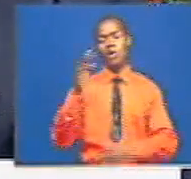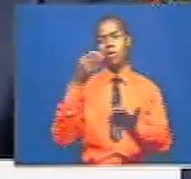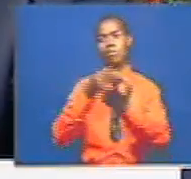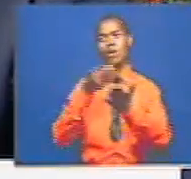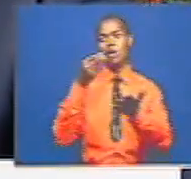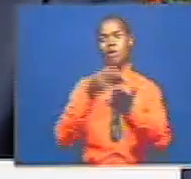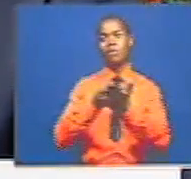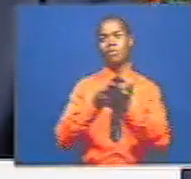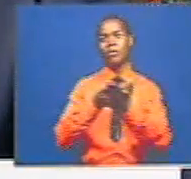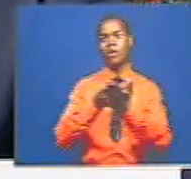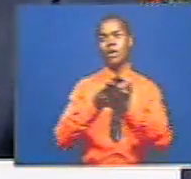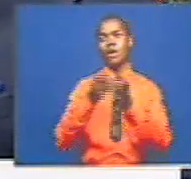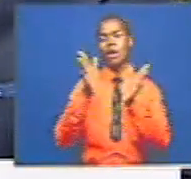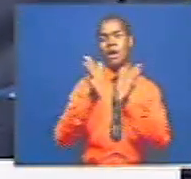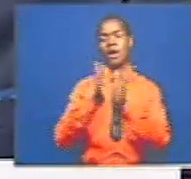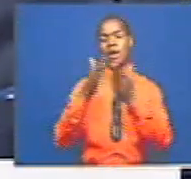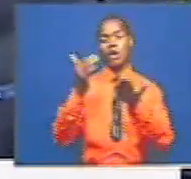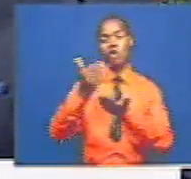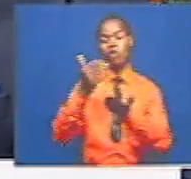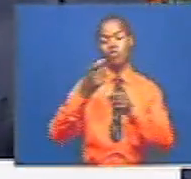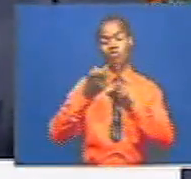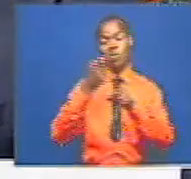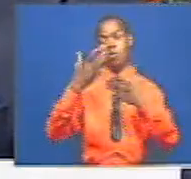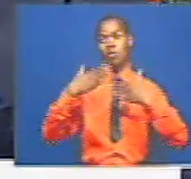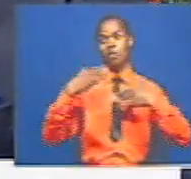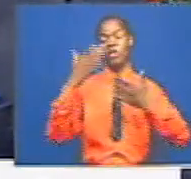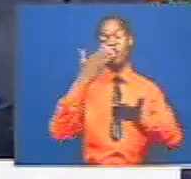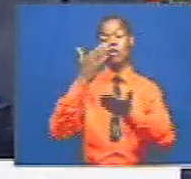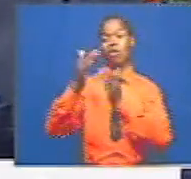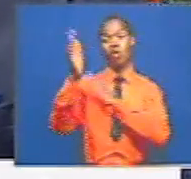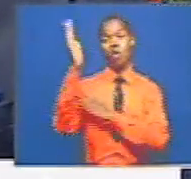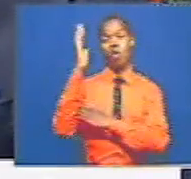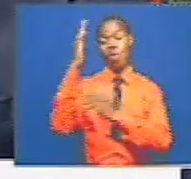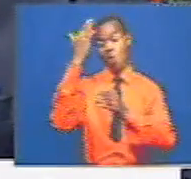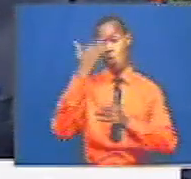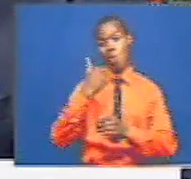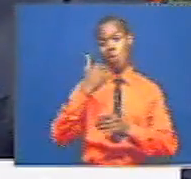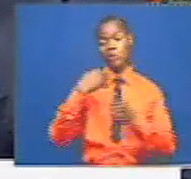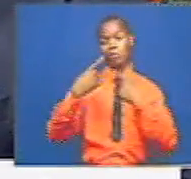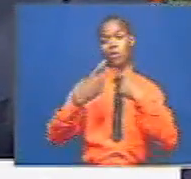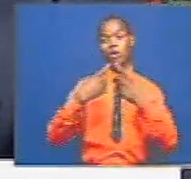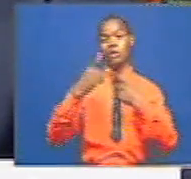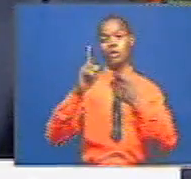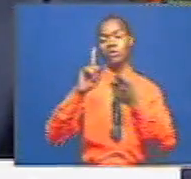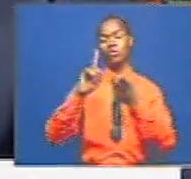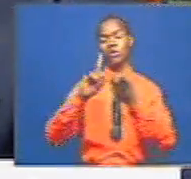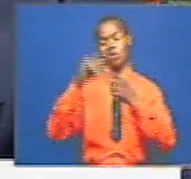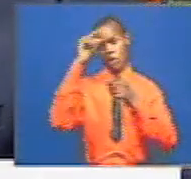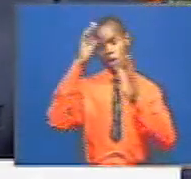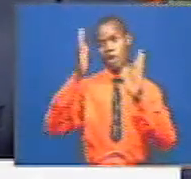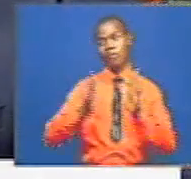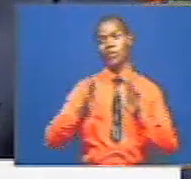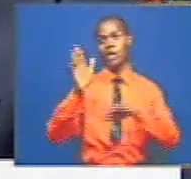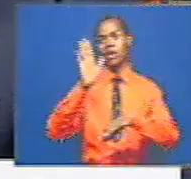Collecting from the consumers. And they are collecting from the consumer. I thank God because I have been able to speak to the current governor. He found